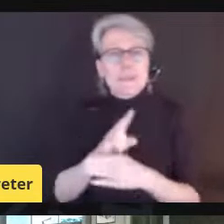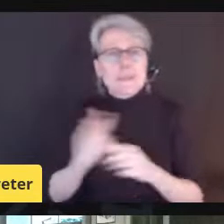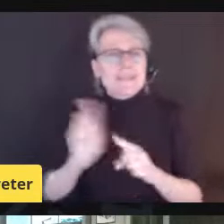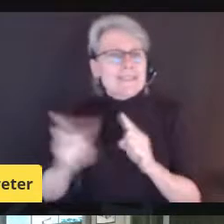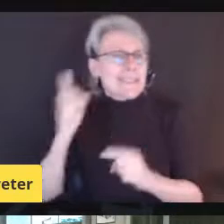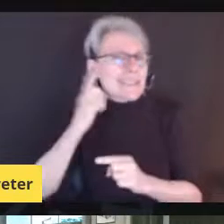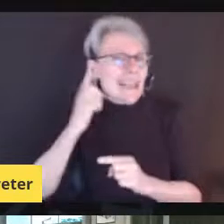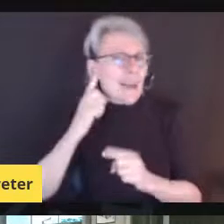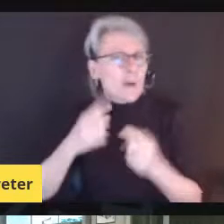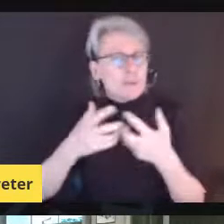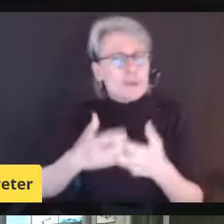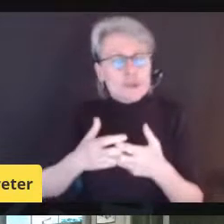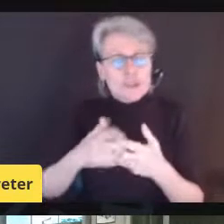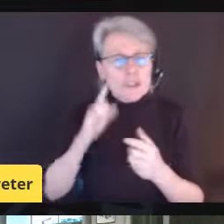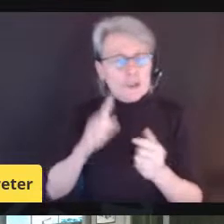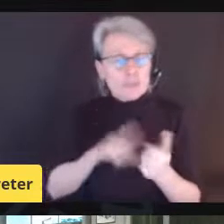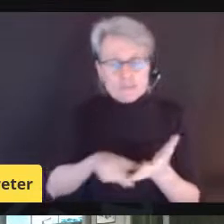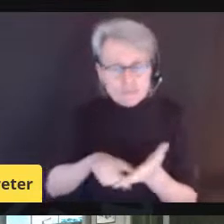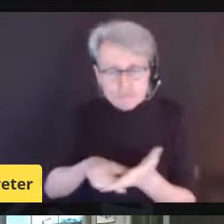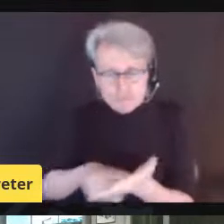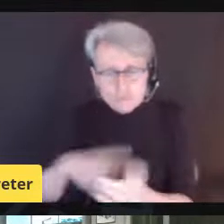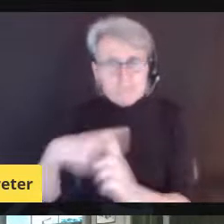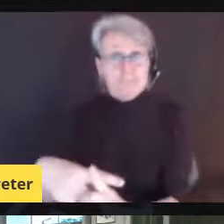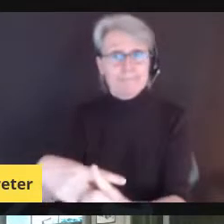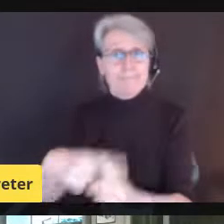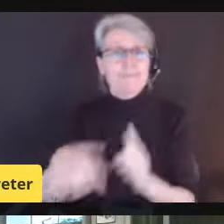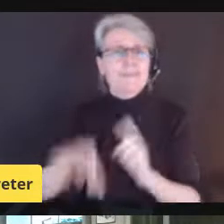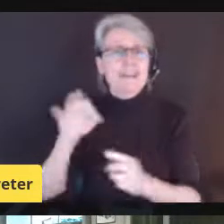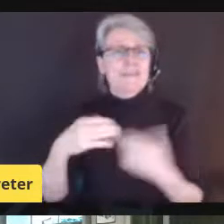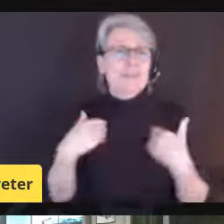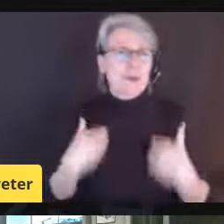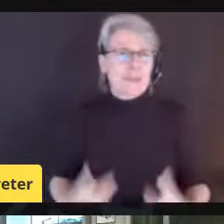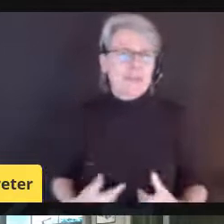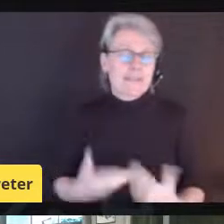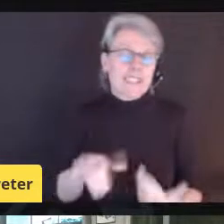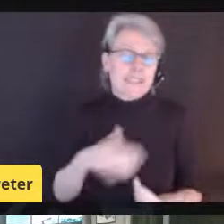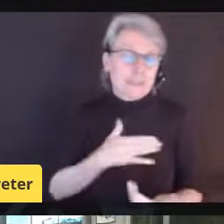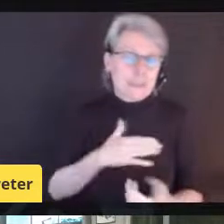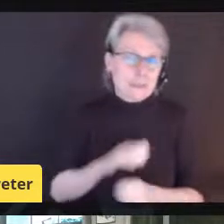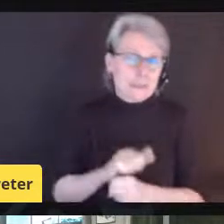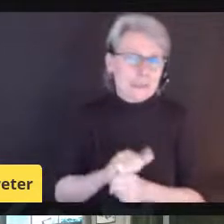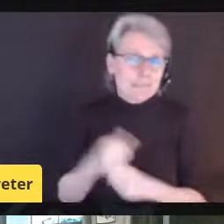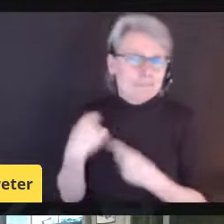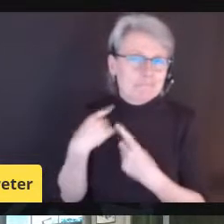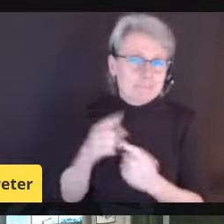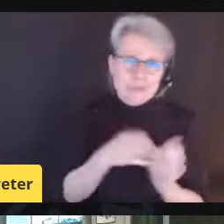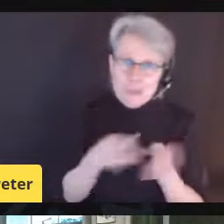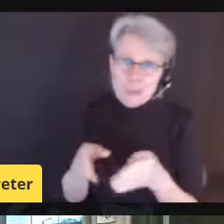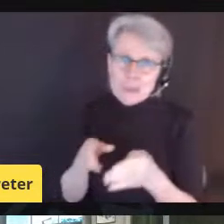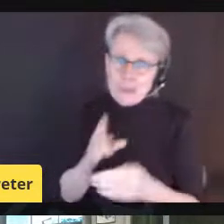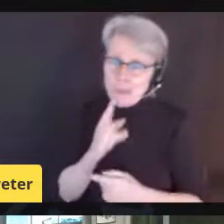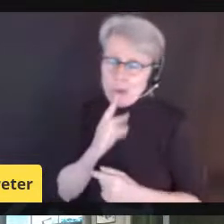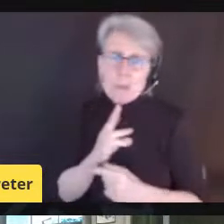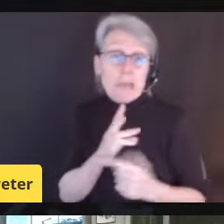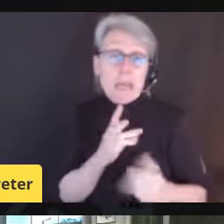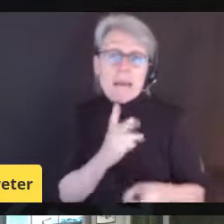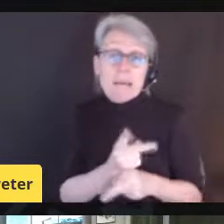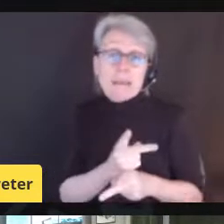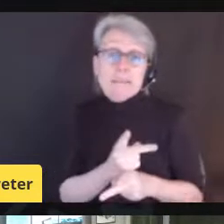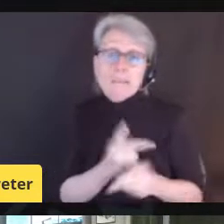types of sonars. So that's really where the focus of my work is going towards, but I still work with bones when I can.